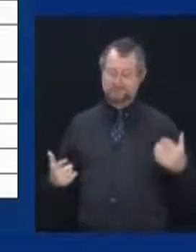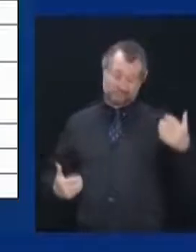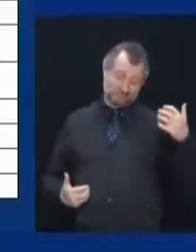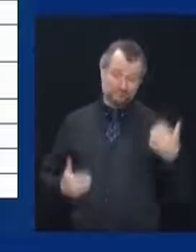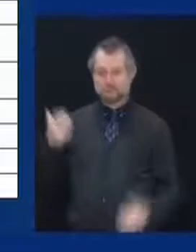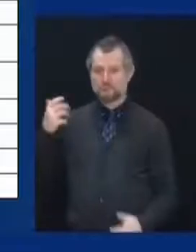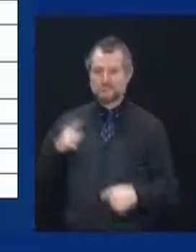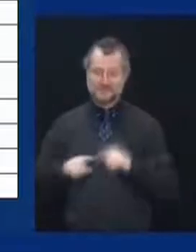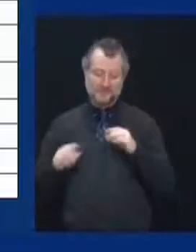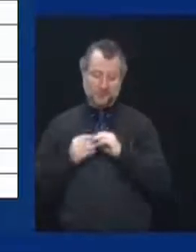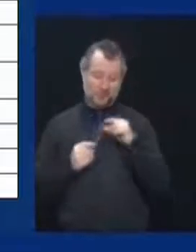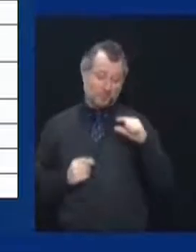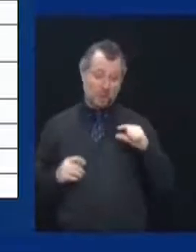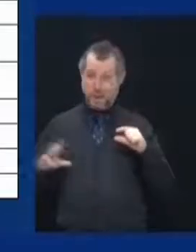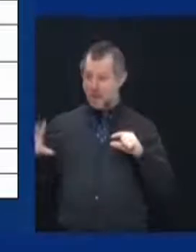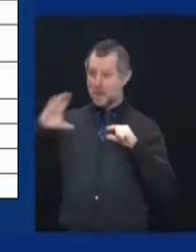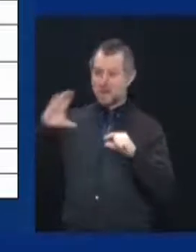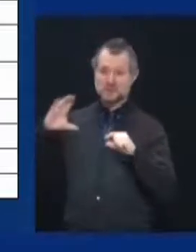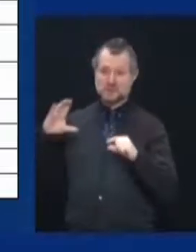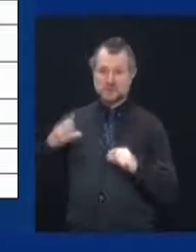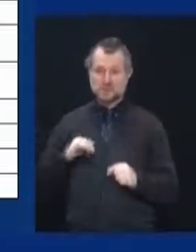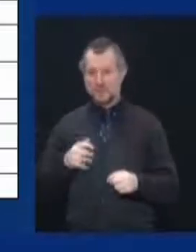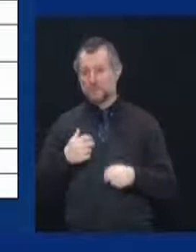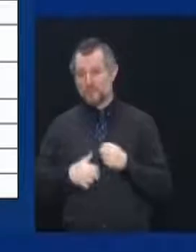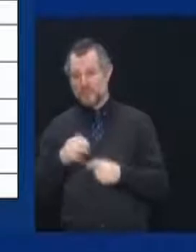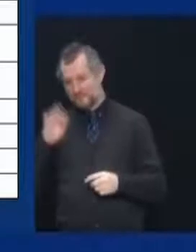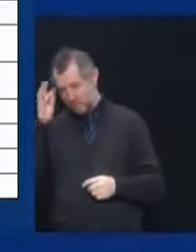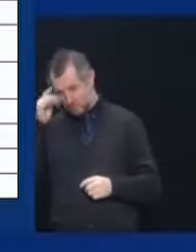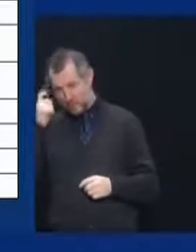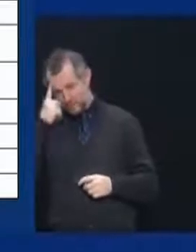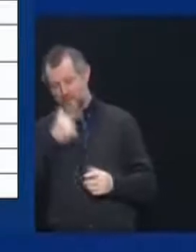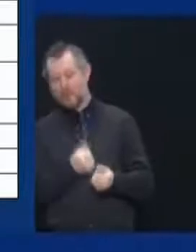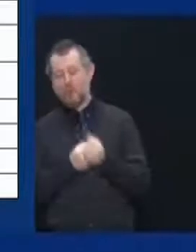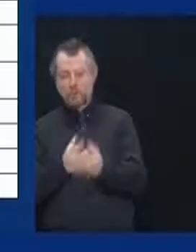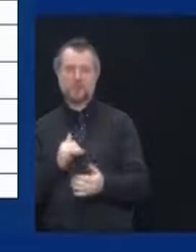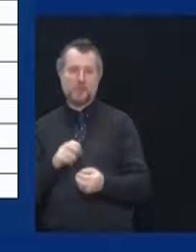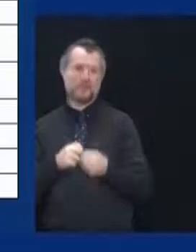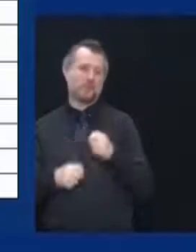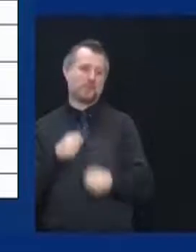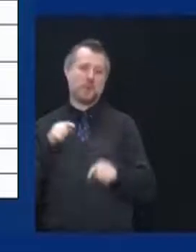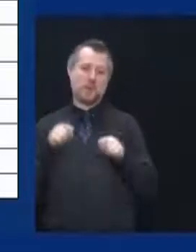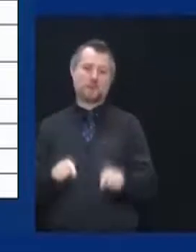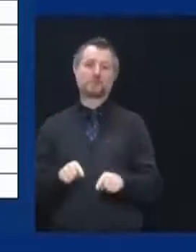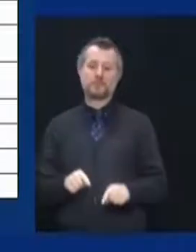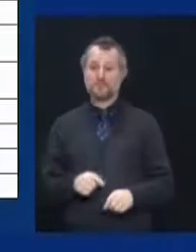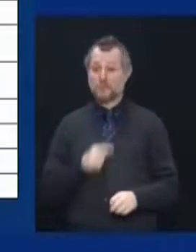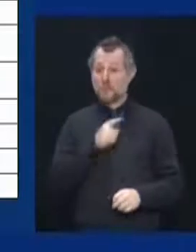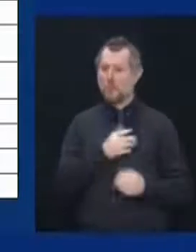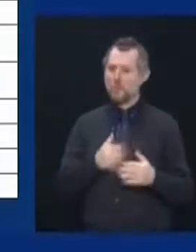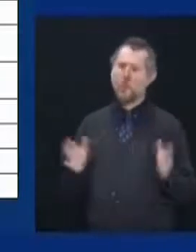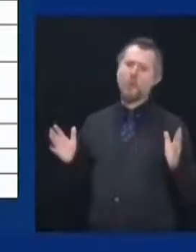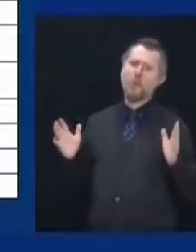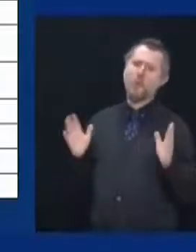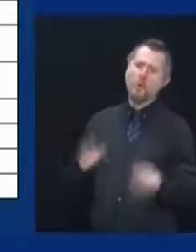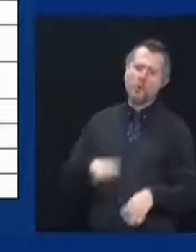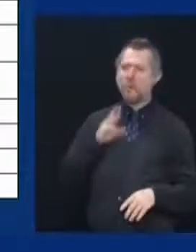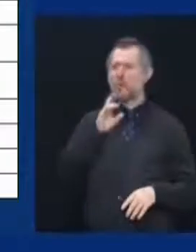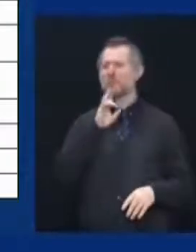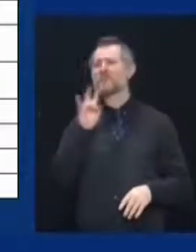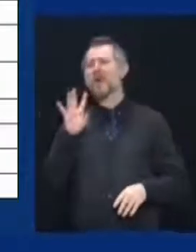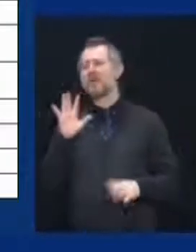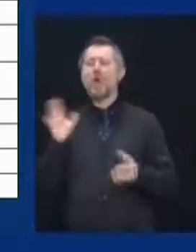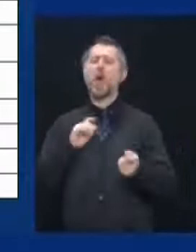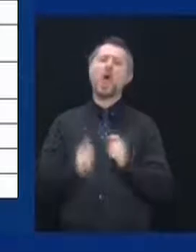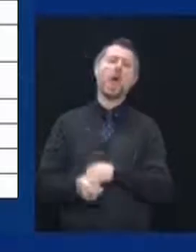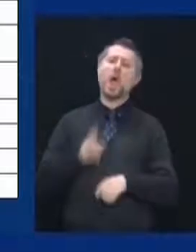That's the mathematical problem that the federal government created. We're going to make it open to 75 plus. We're going to make it open to